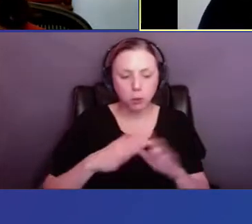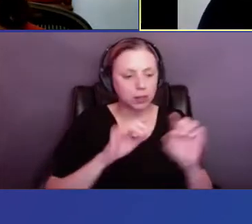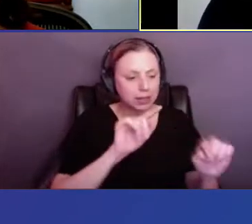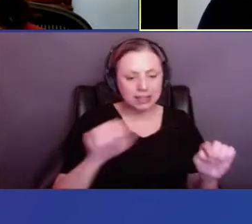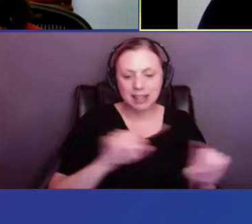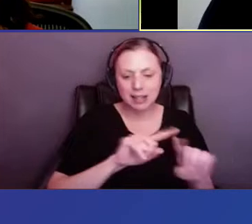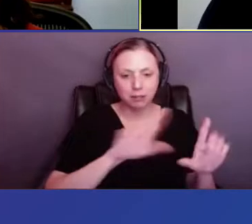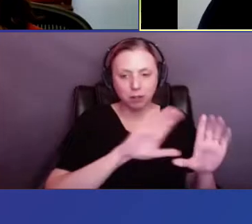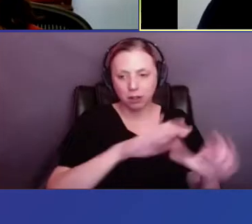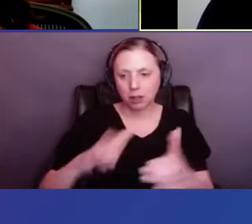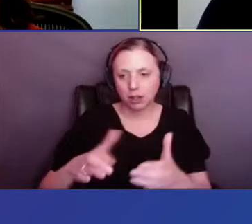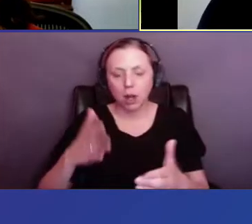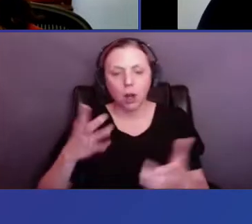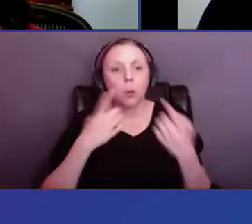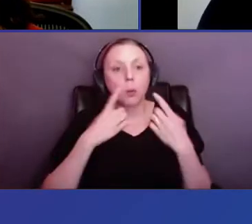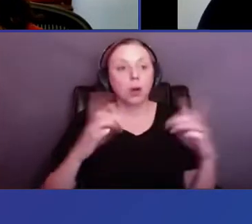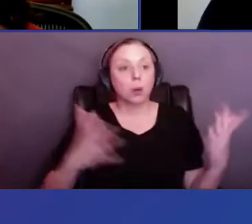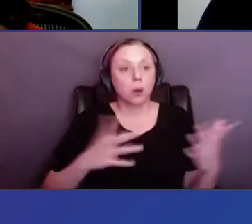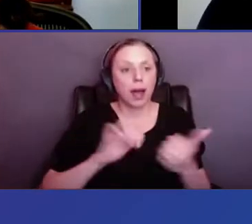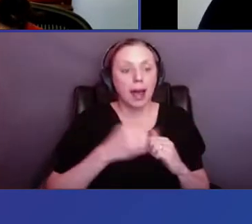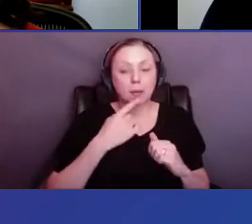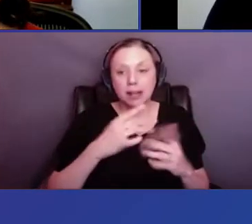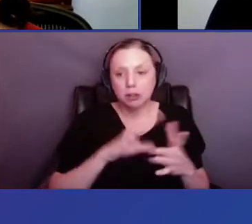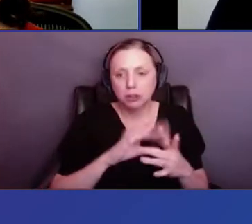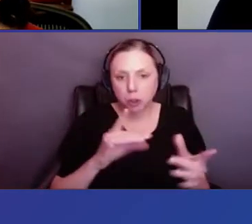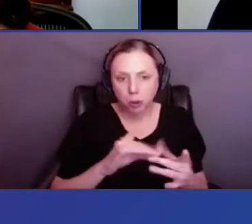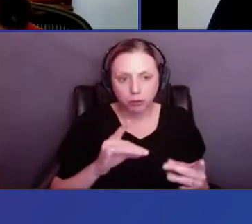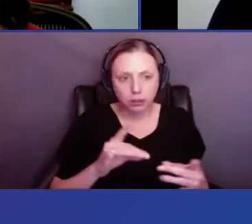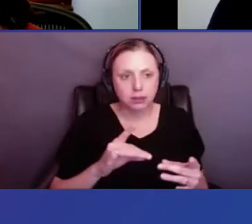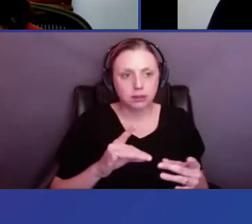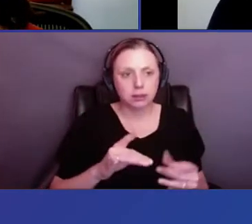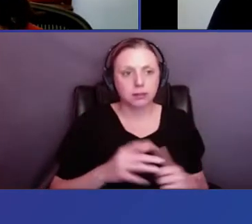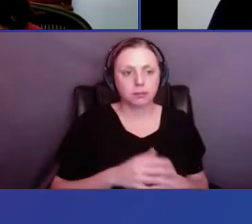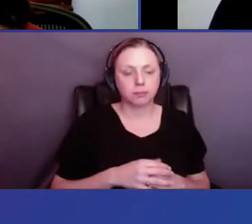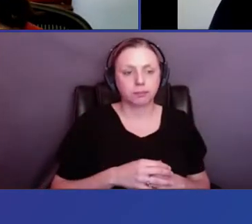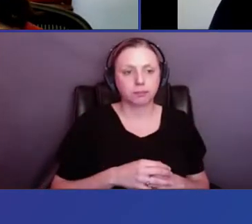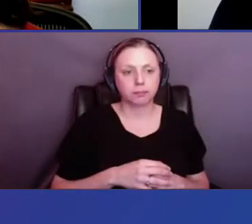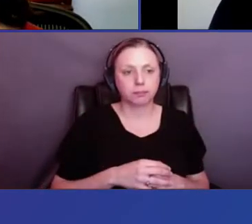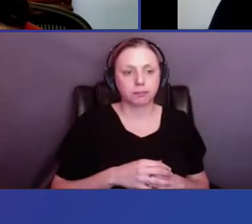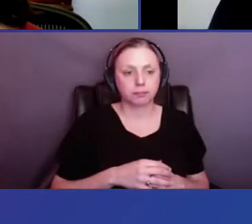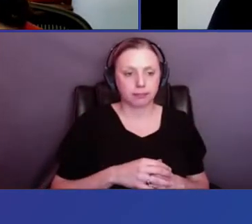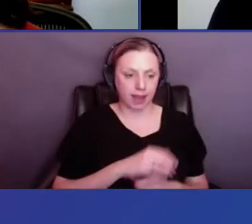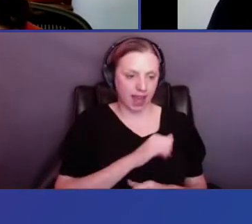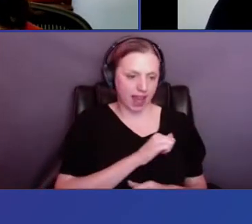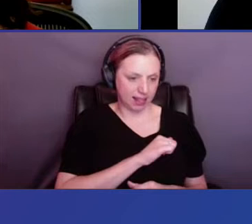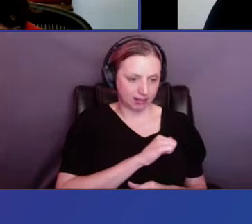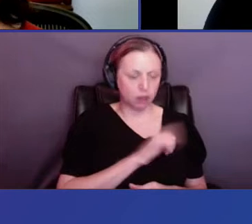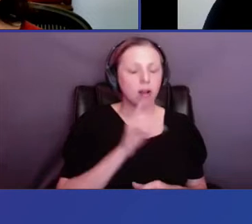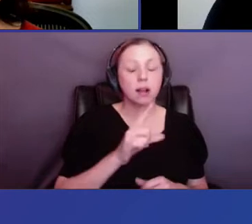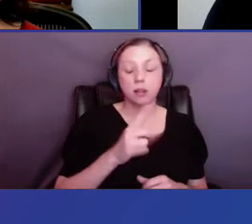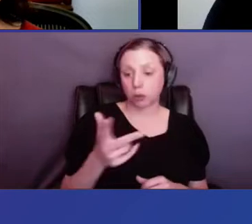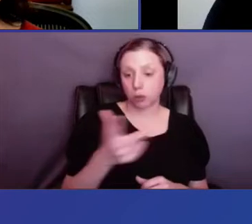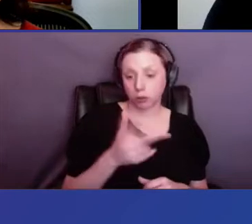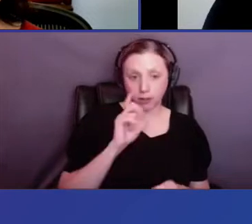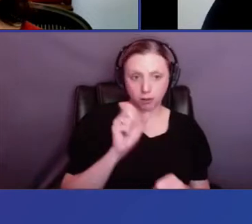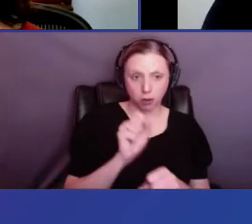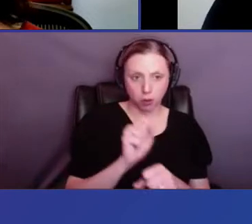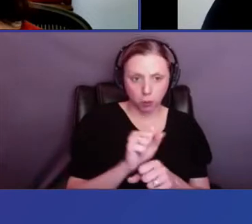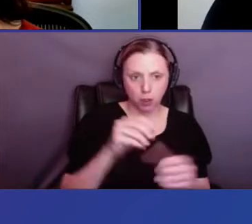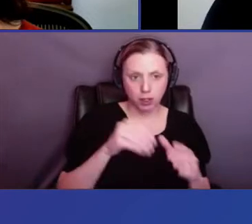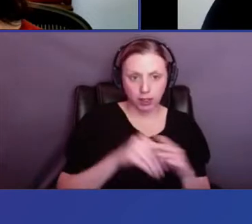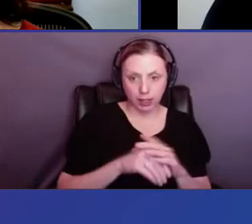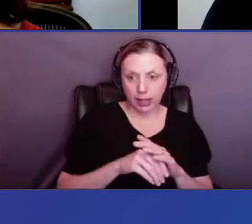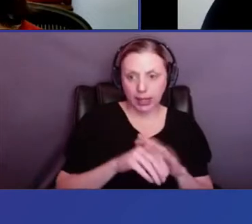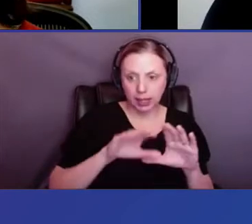stories. So the three of you are working in philanthropy, but you're also individual arts workers